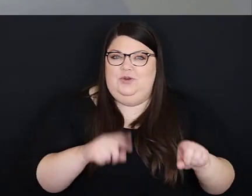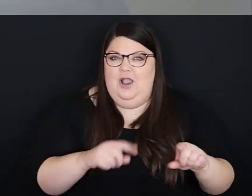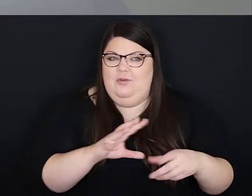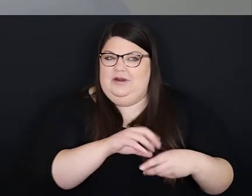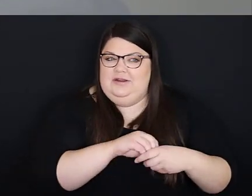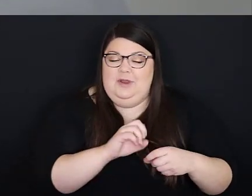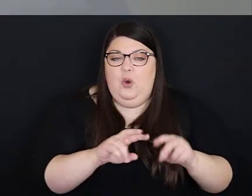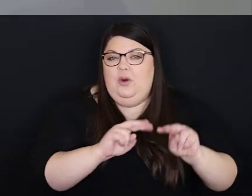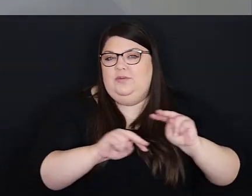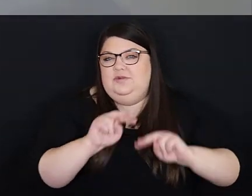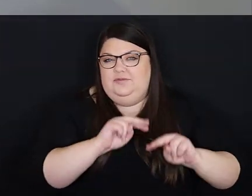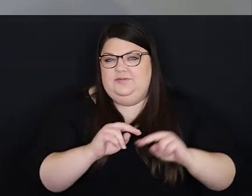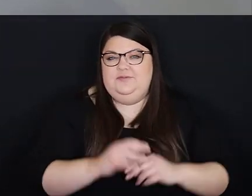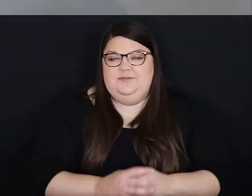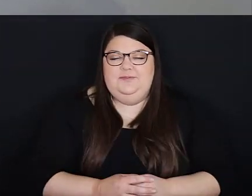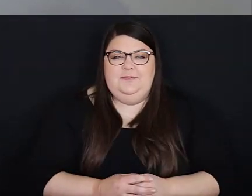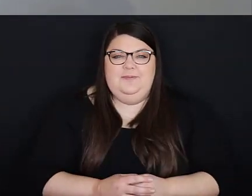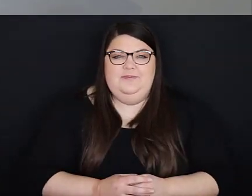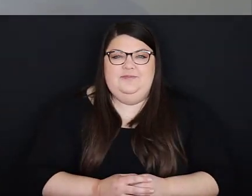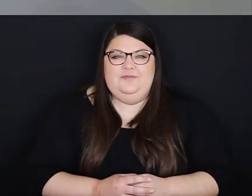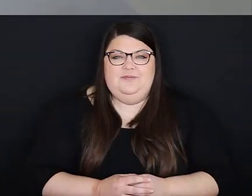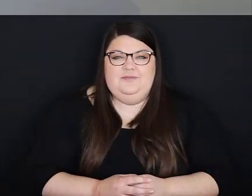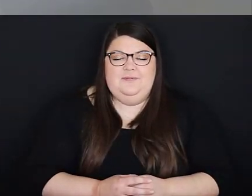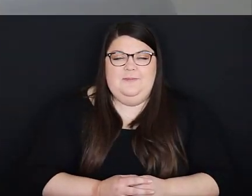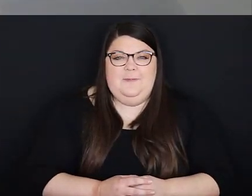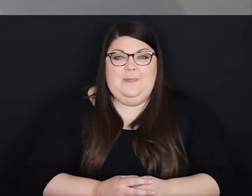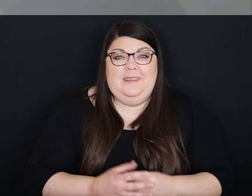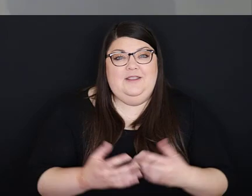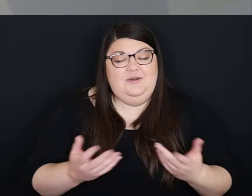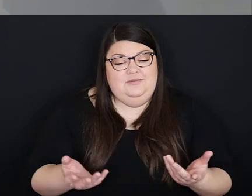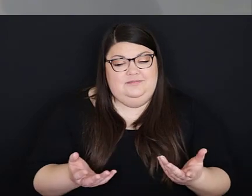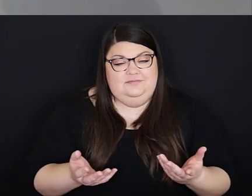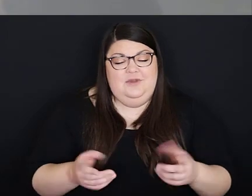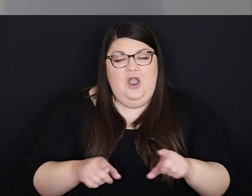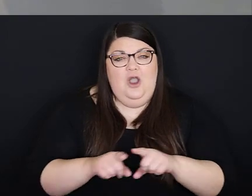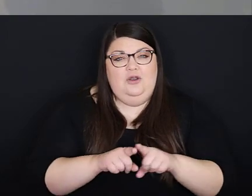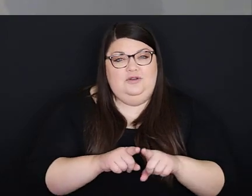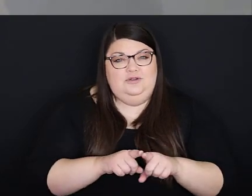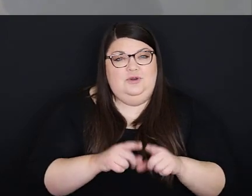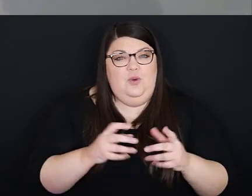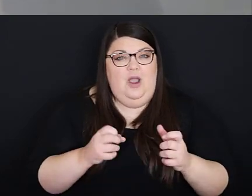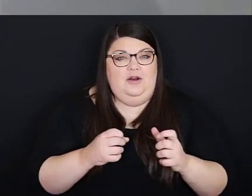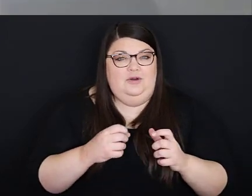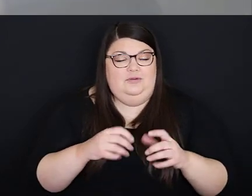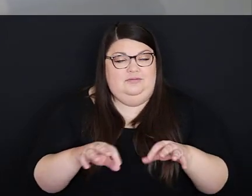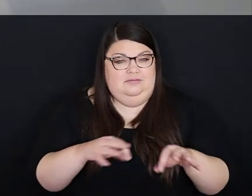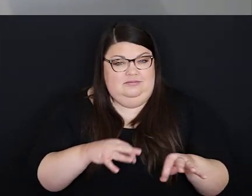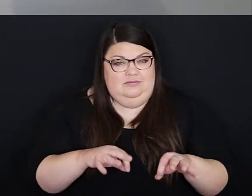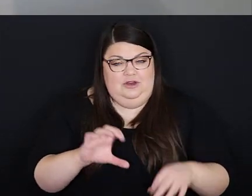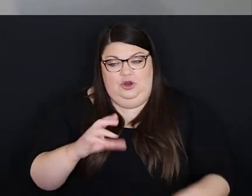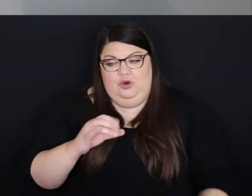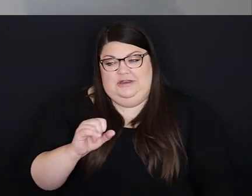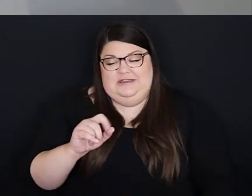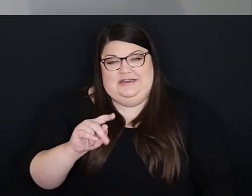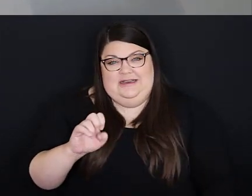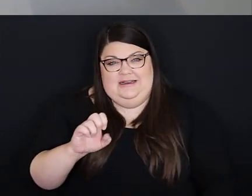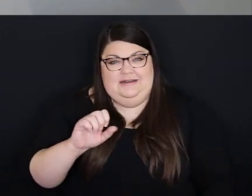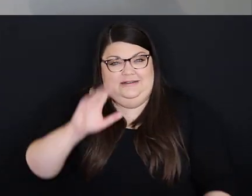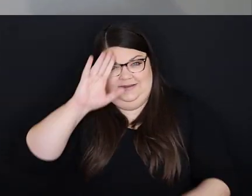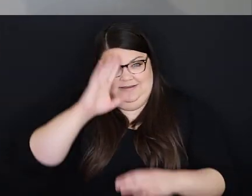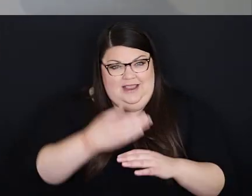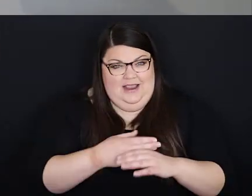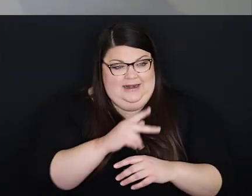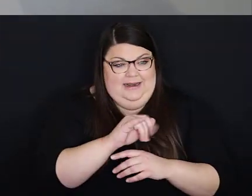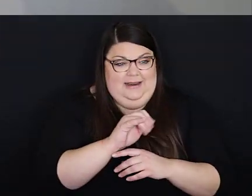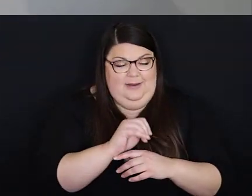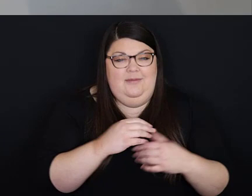or just to observe. So I also want to point out that Christine's son, Kim, has a mural